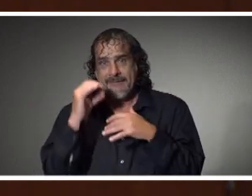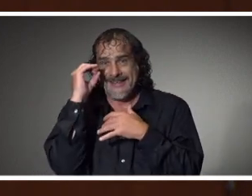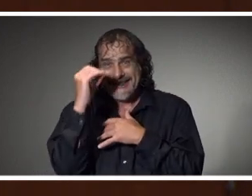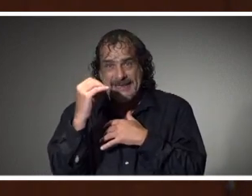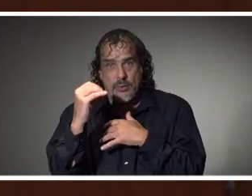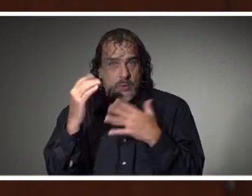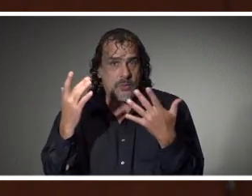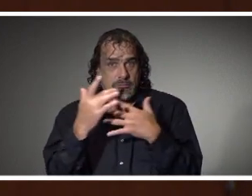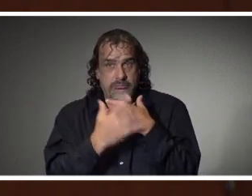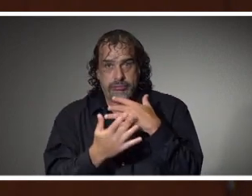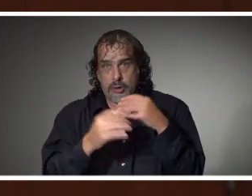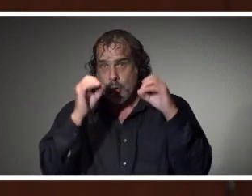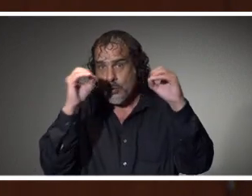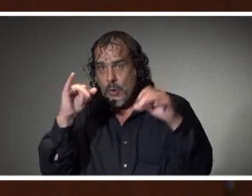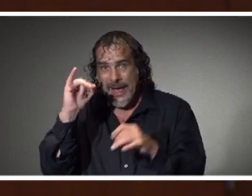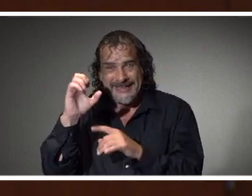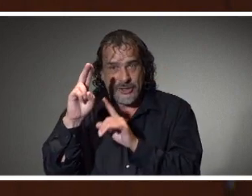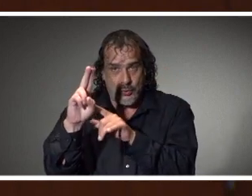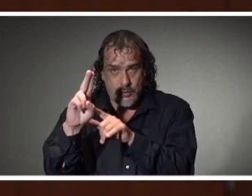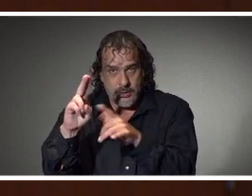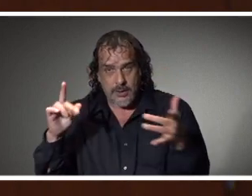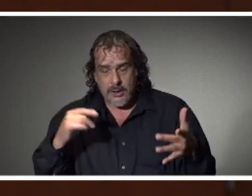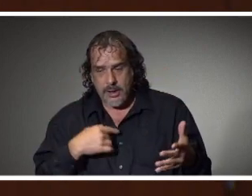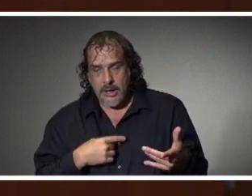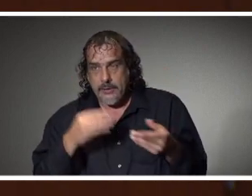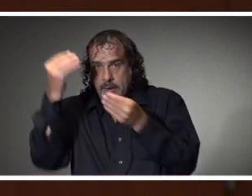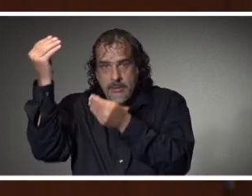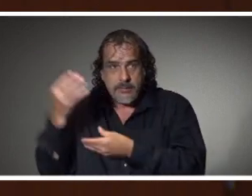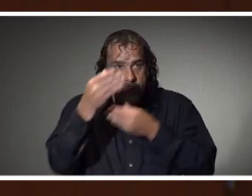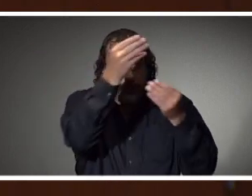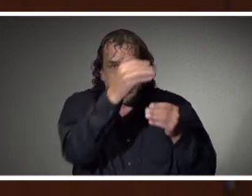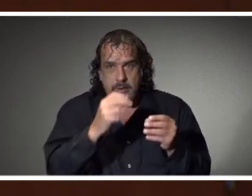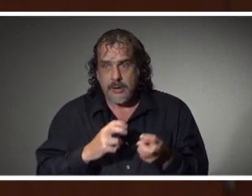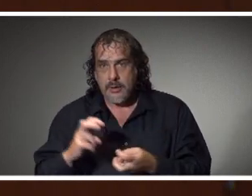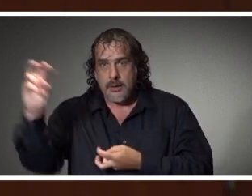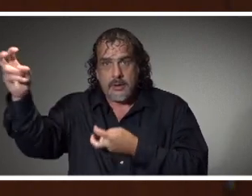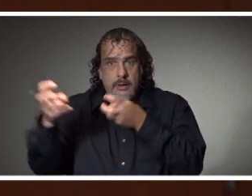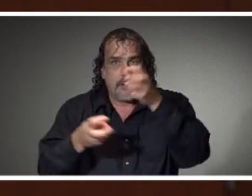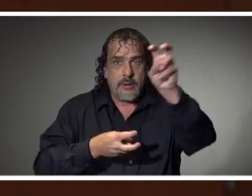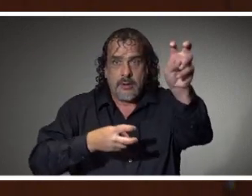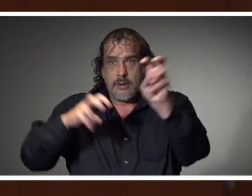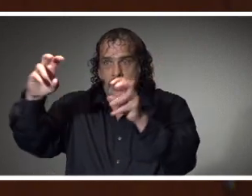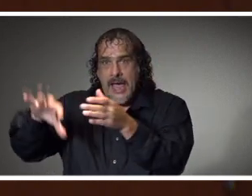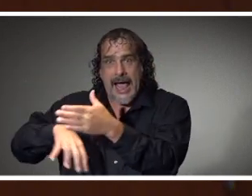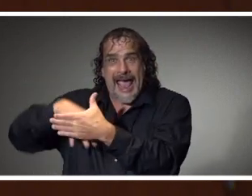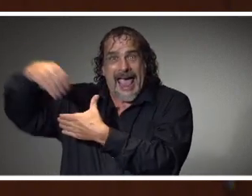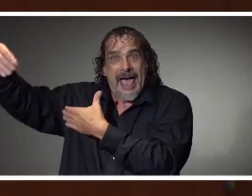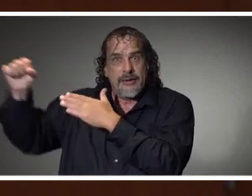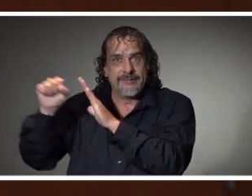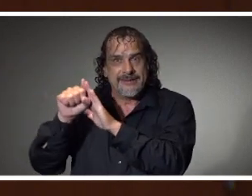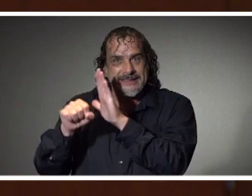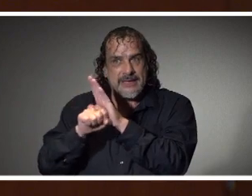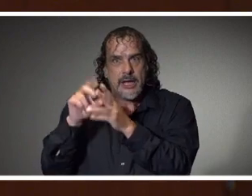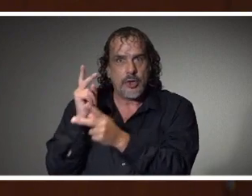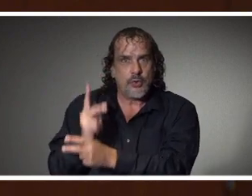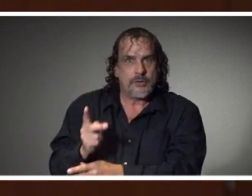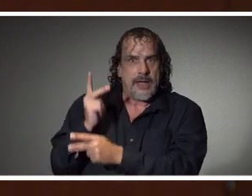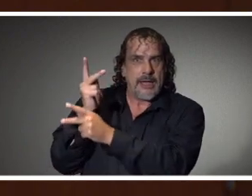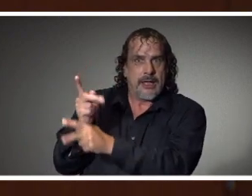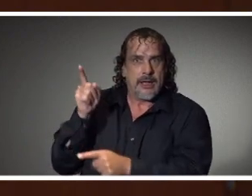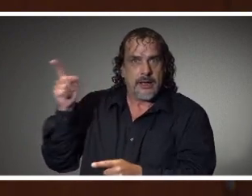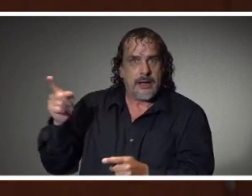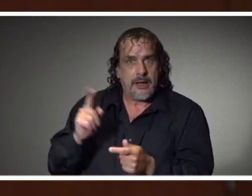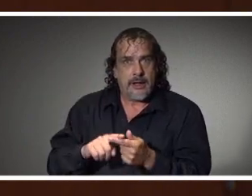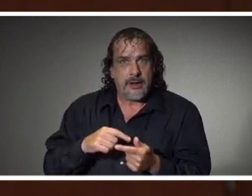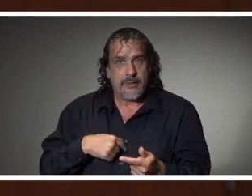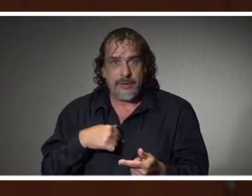ICU beds, and we continue to get notifications of having to transfer Mississippi patients out of state for care. And as a matter of fact,